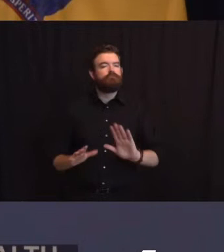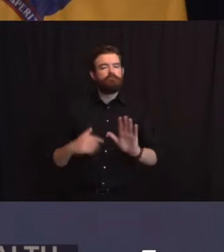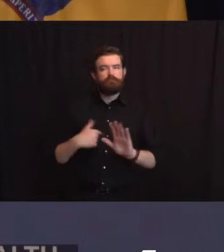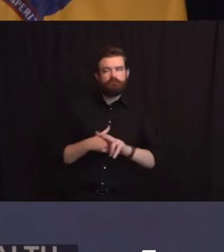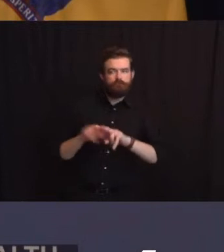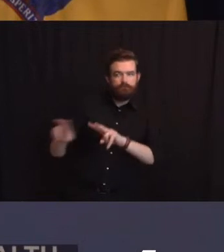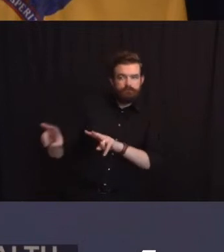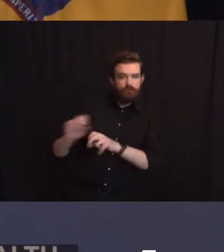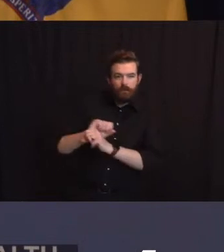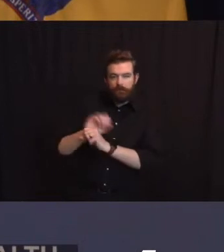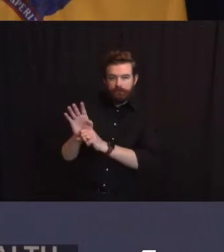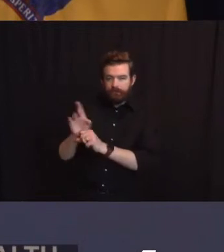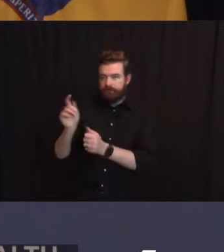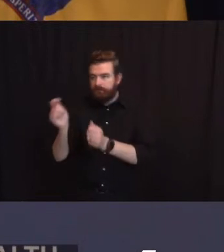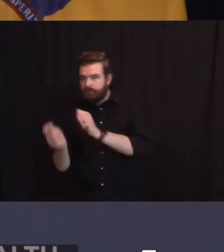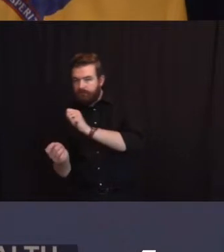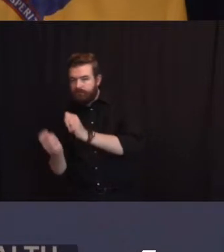summer.